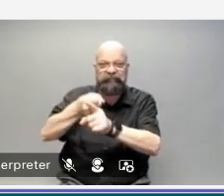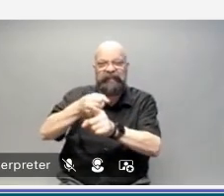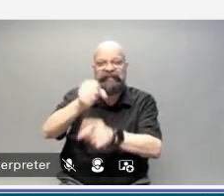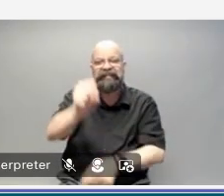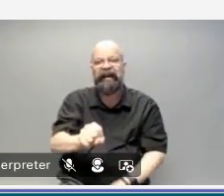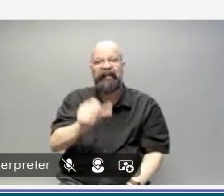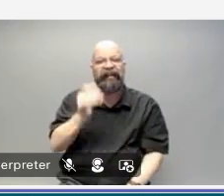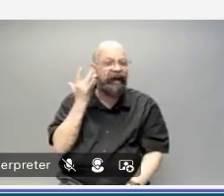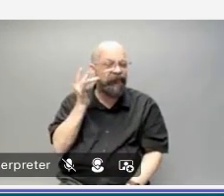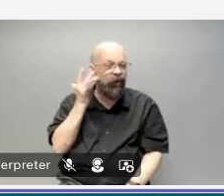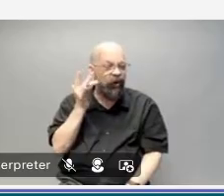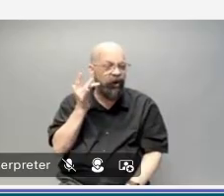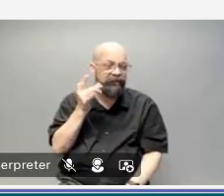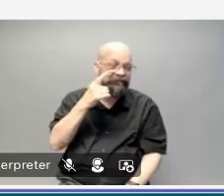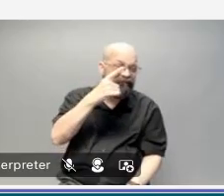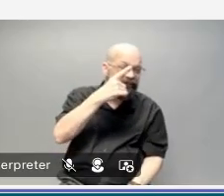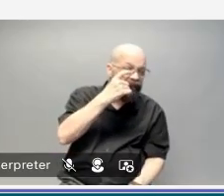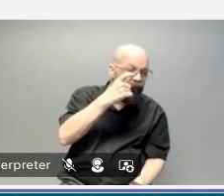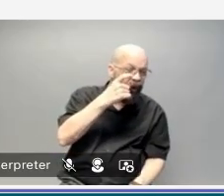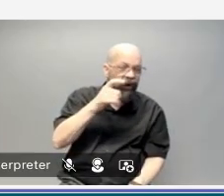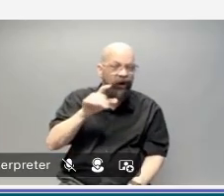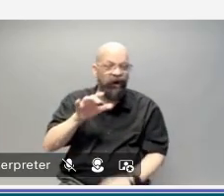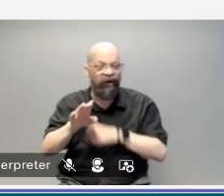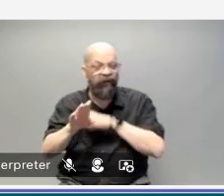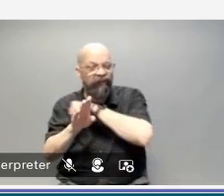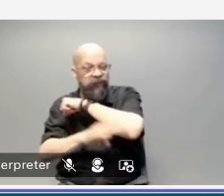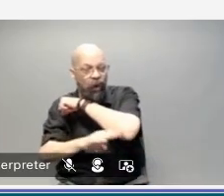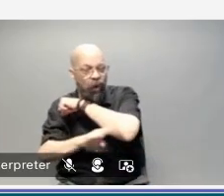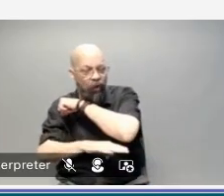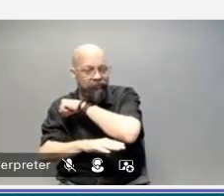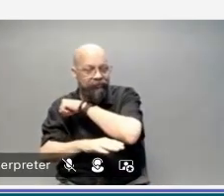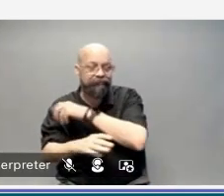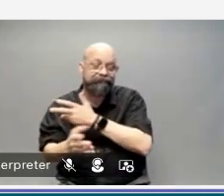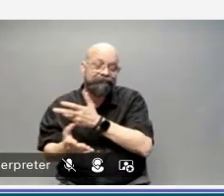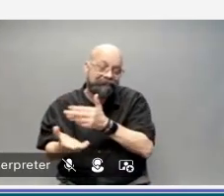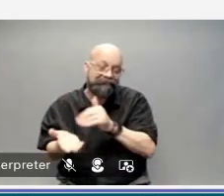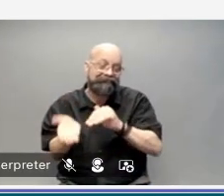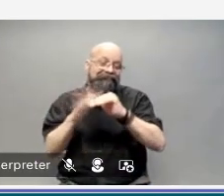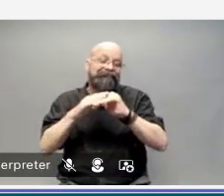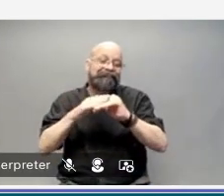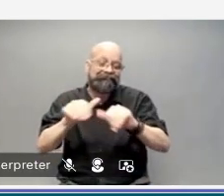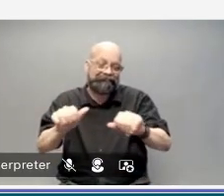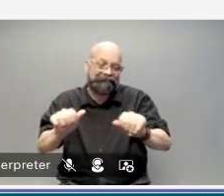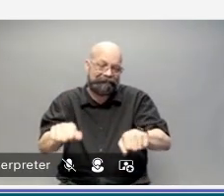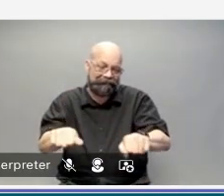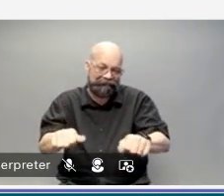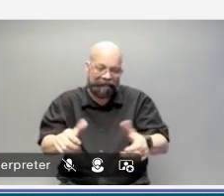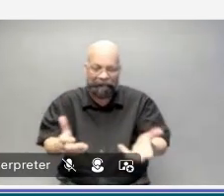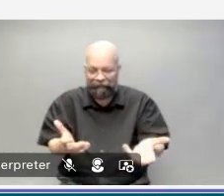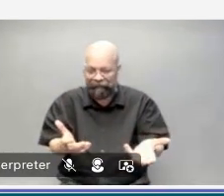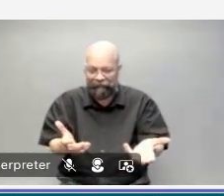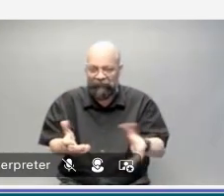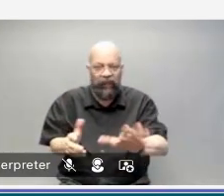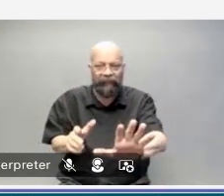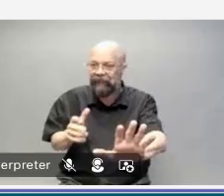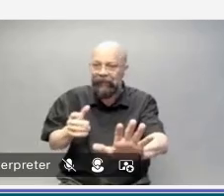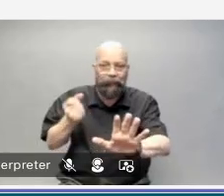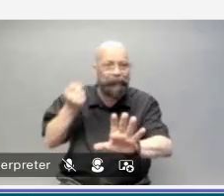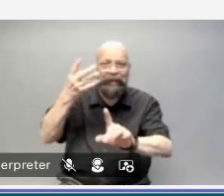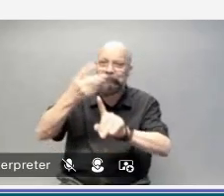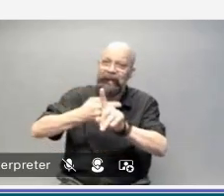in the fall. So there's a little bit of higher probability this year of that occurring. Again, this is months away,